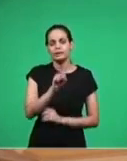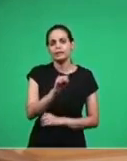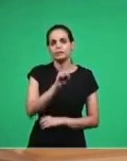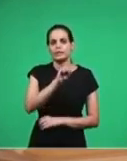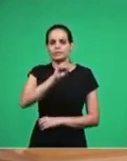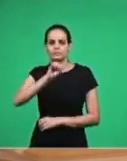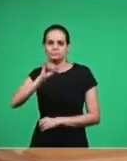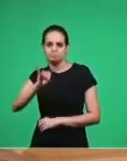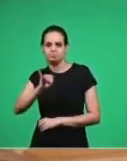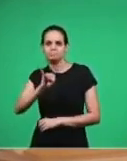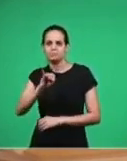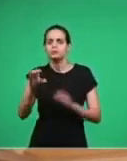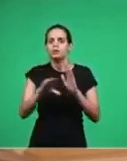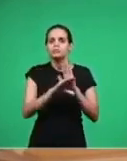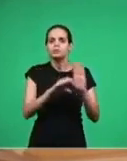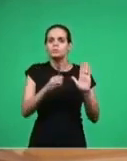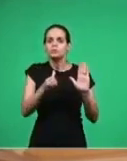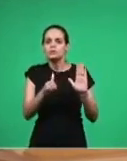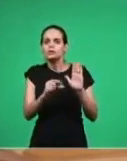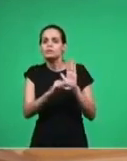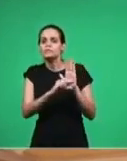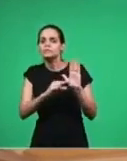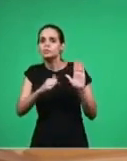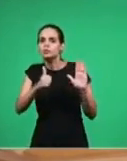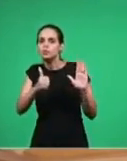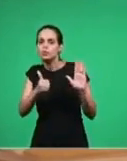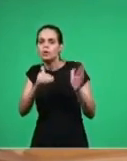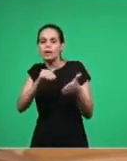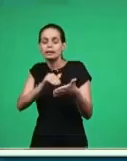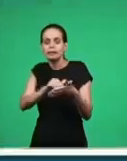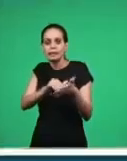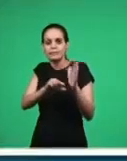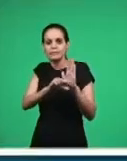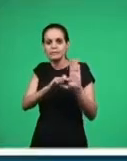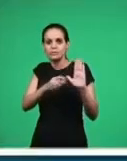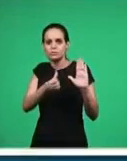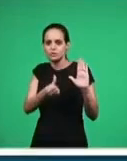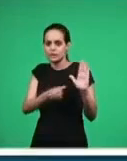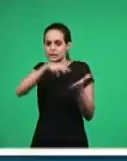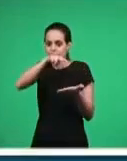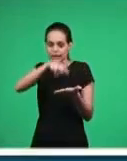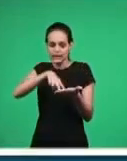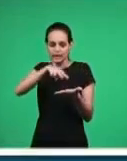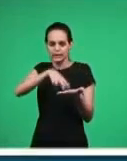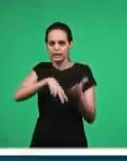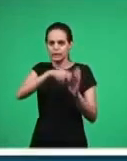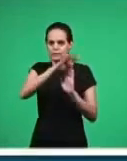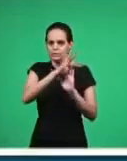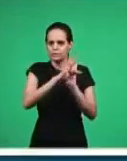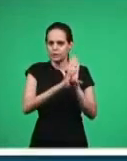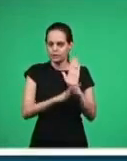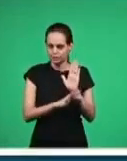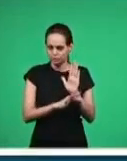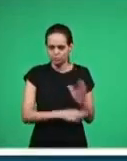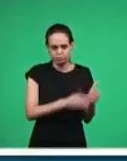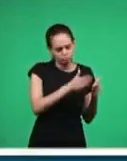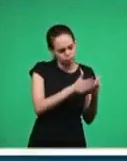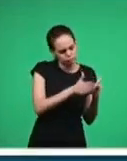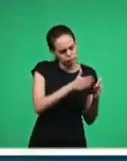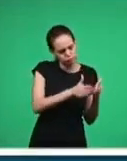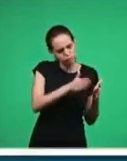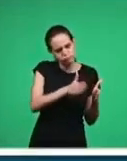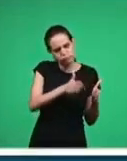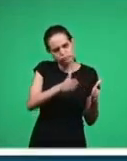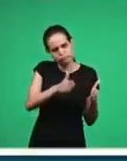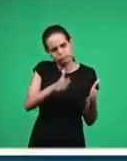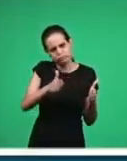And the first question that we have is, read the text in Isaiah 6, 1,